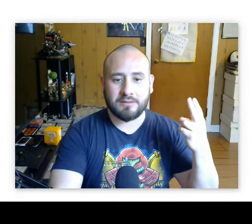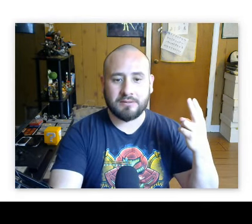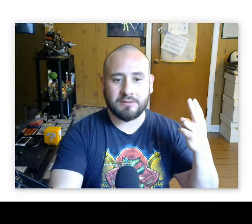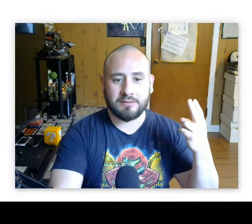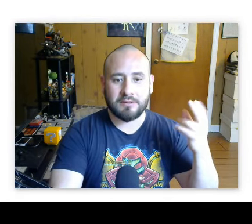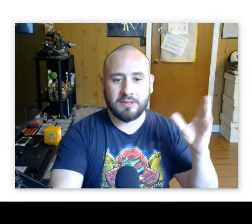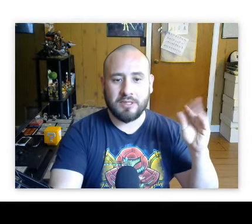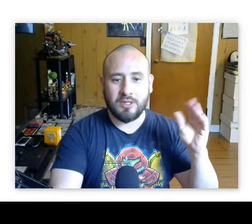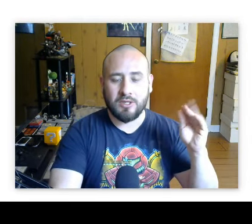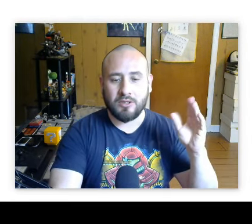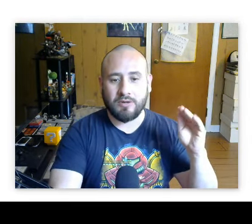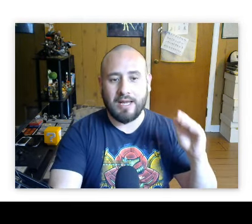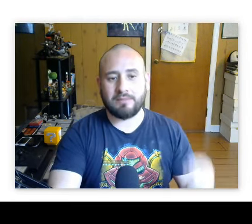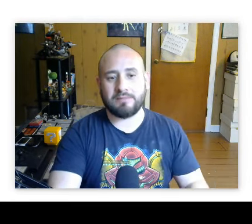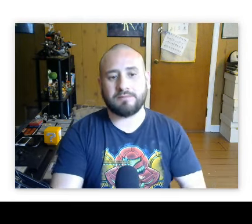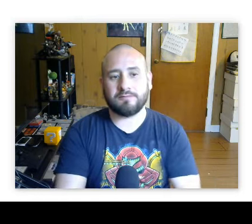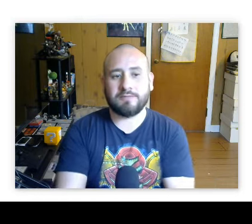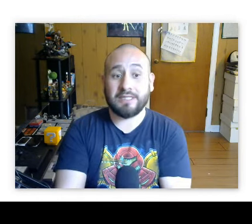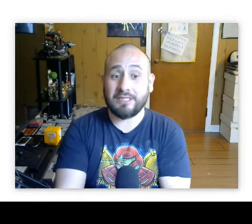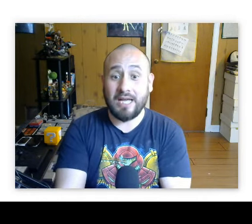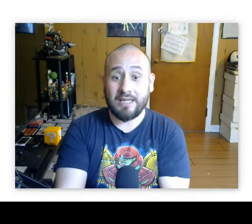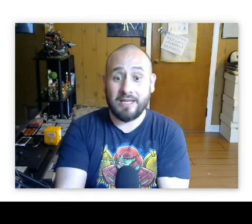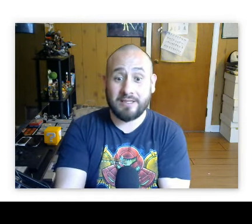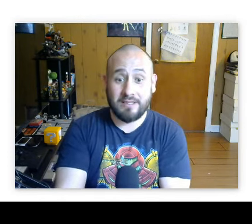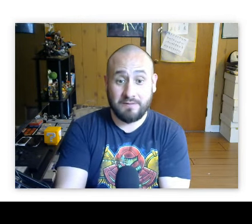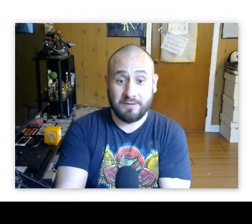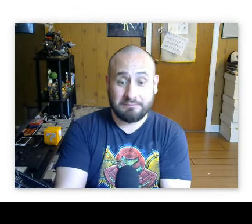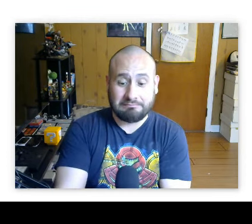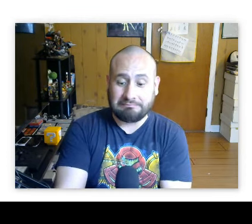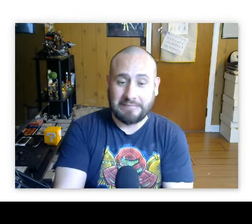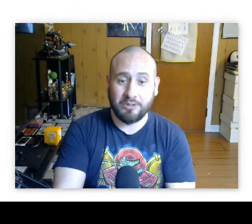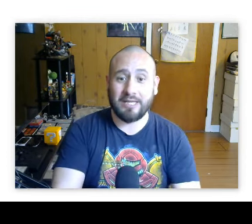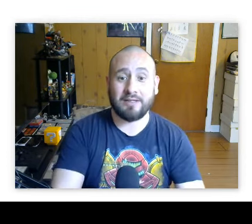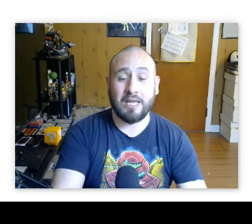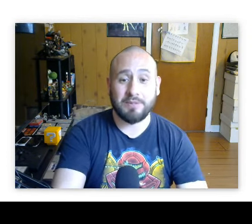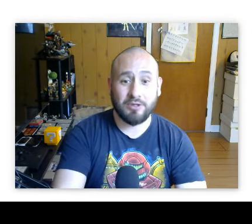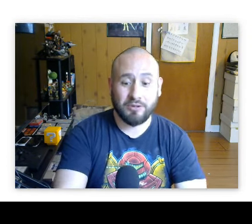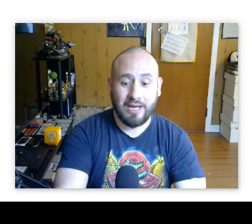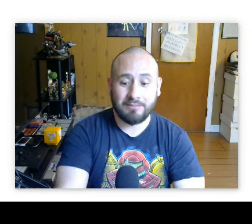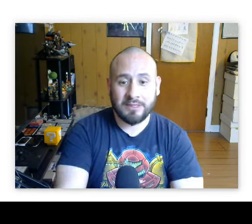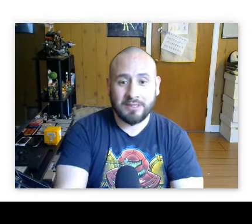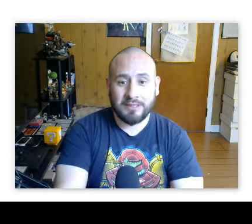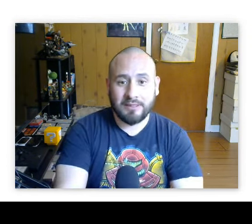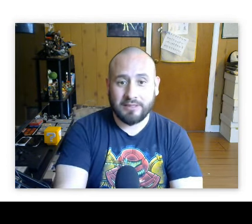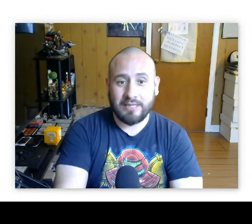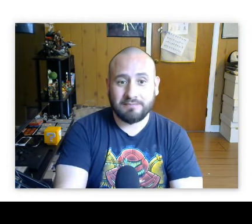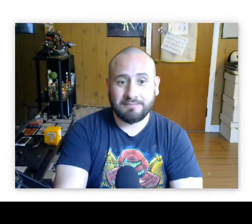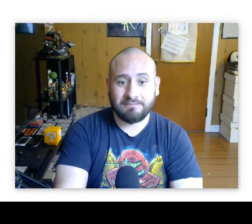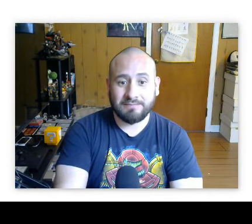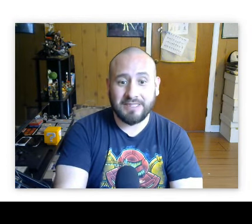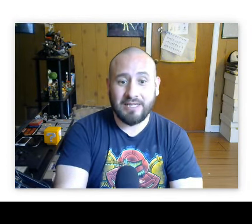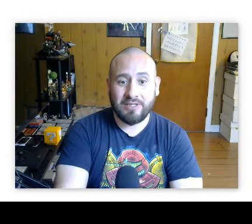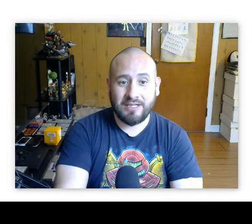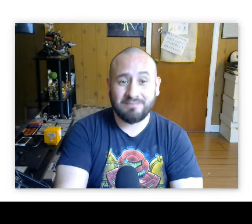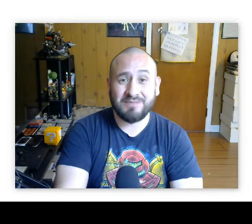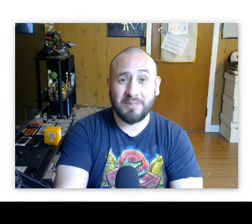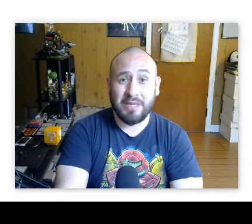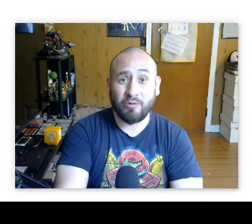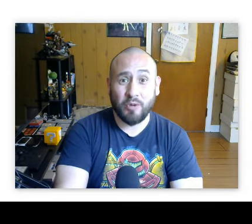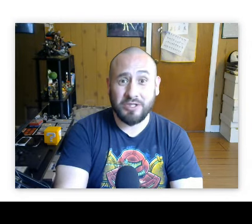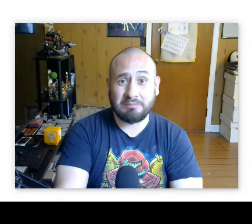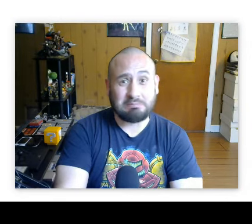Lobster. Crab. Rick does not like seafood. I don't like lobster or crab. Okay? You see that right there?